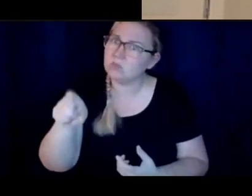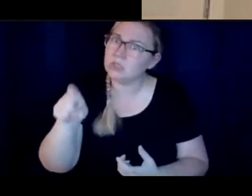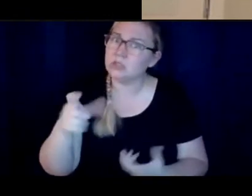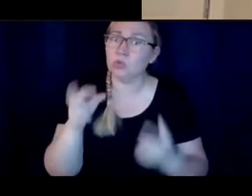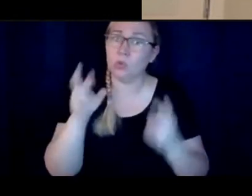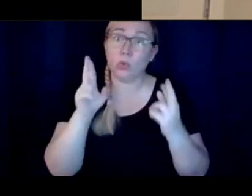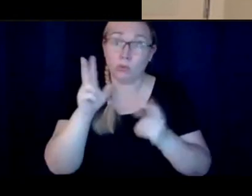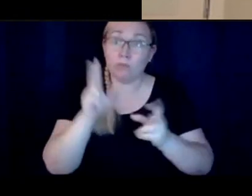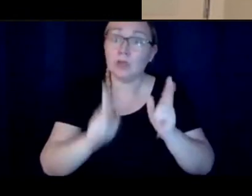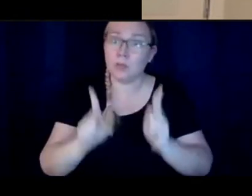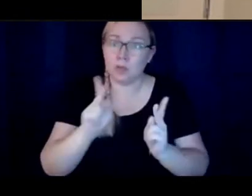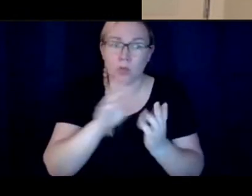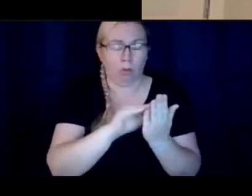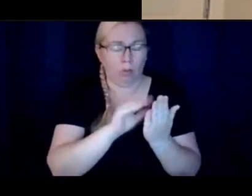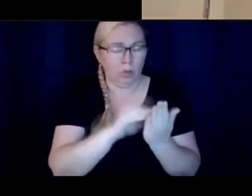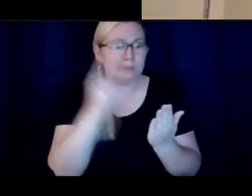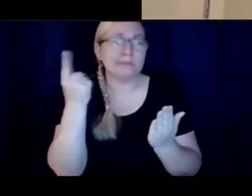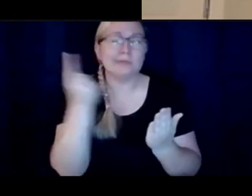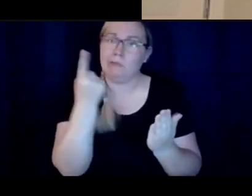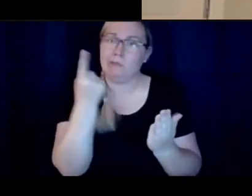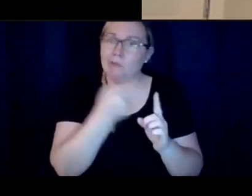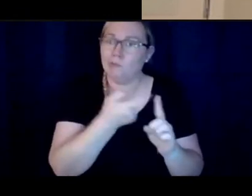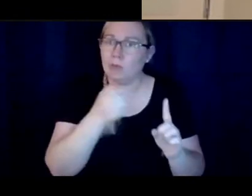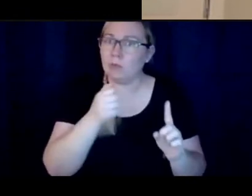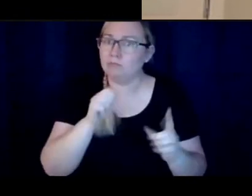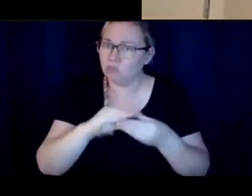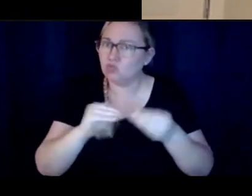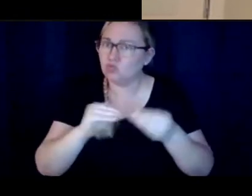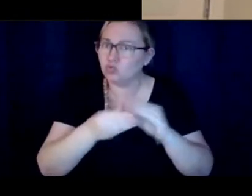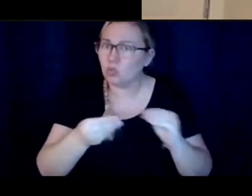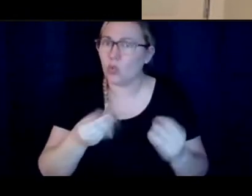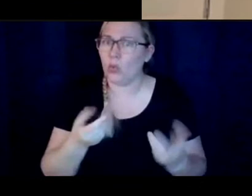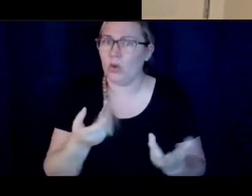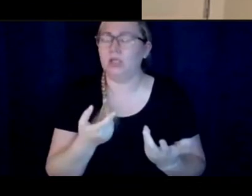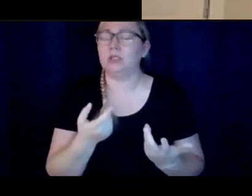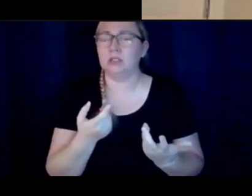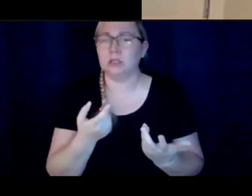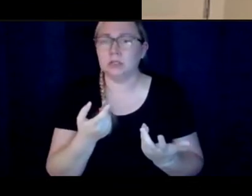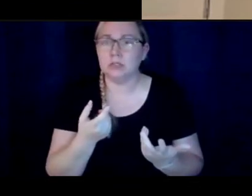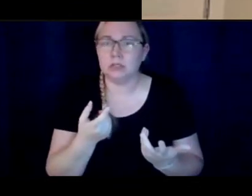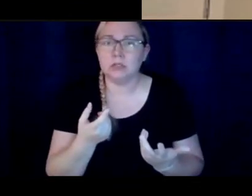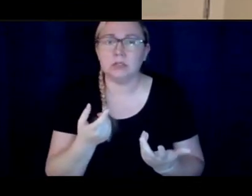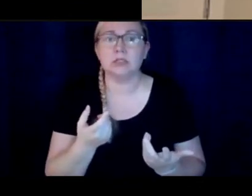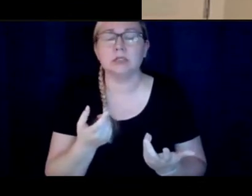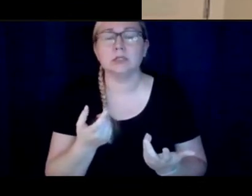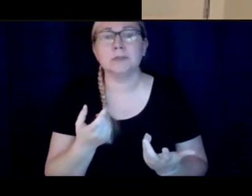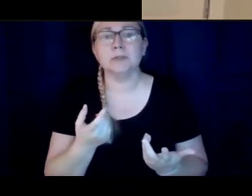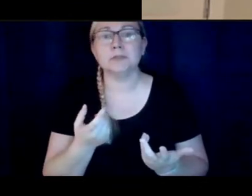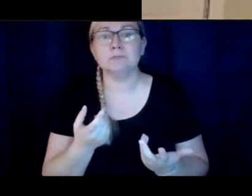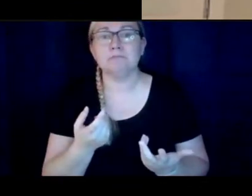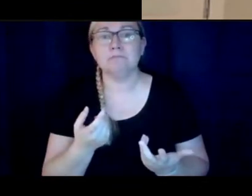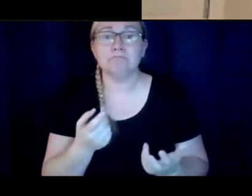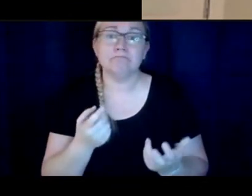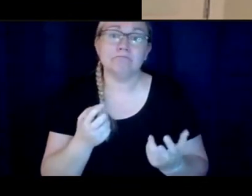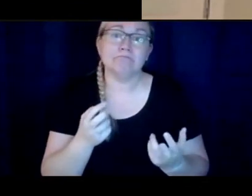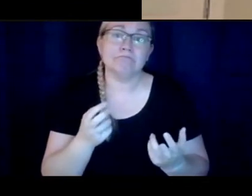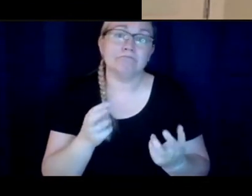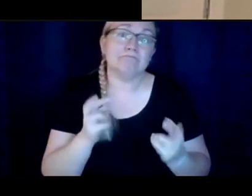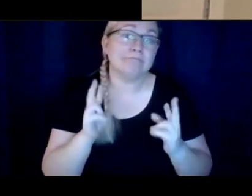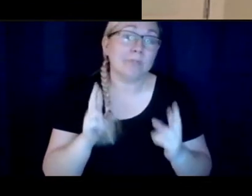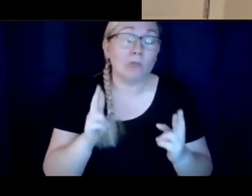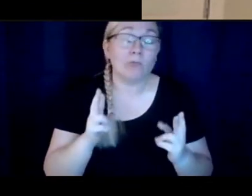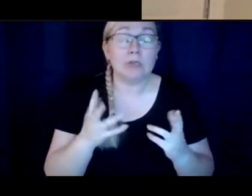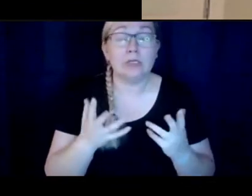people will get something out of it, or something. And really kind of